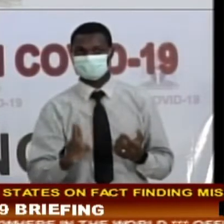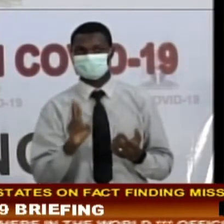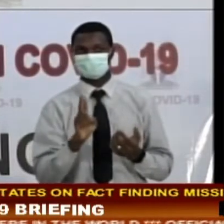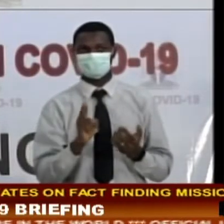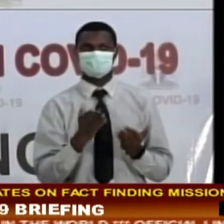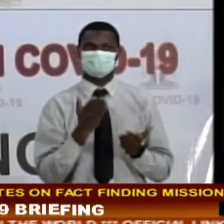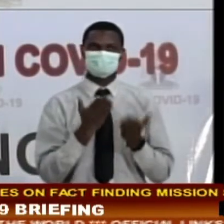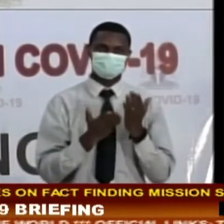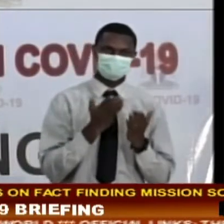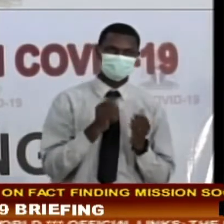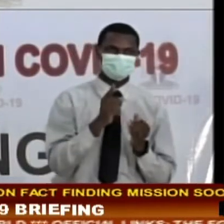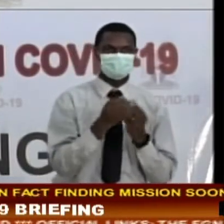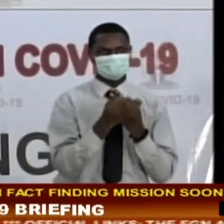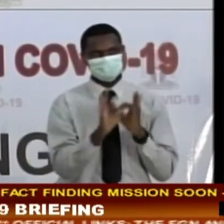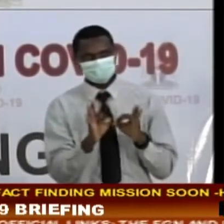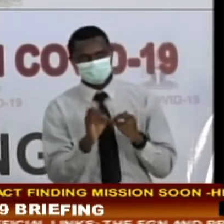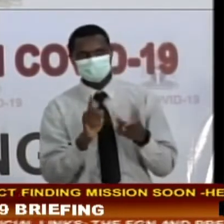thing